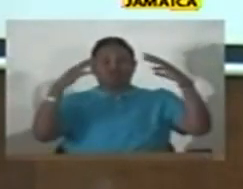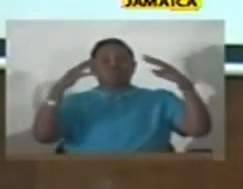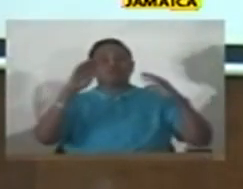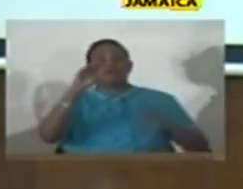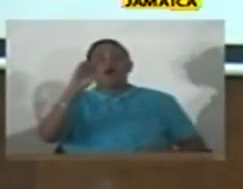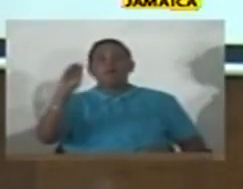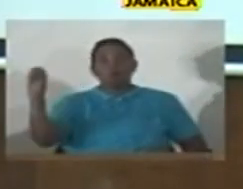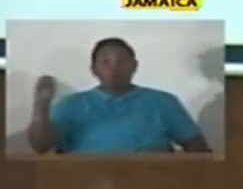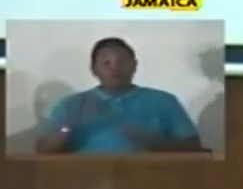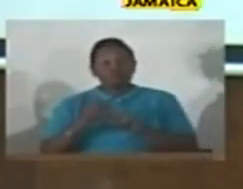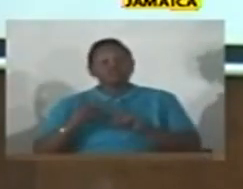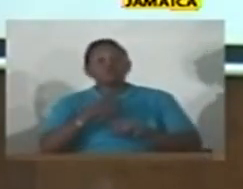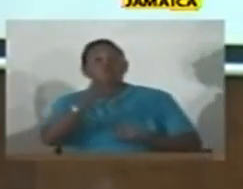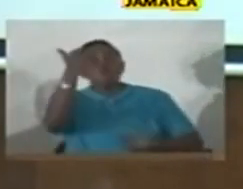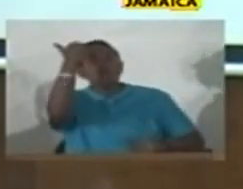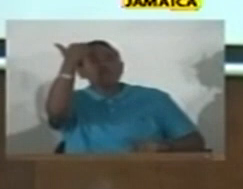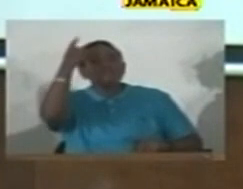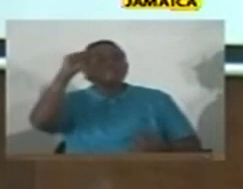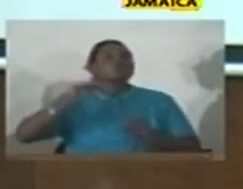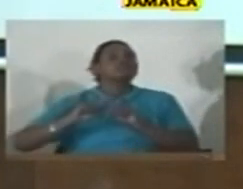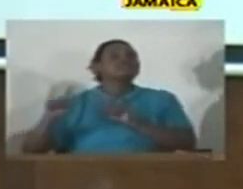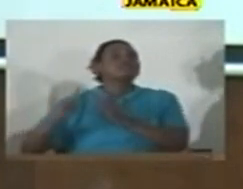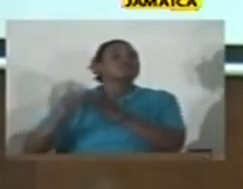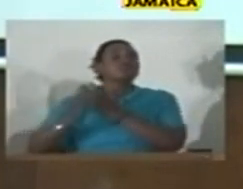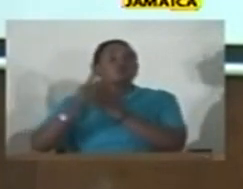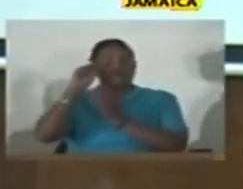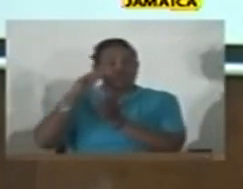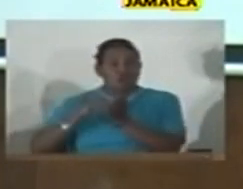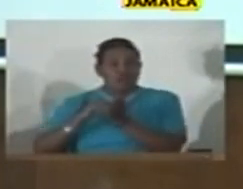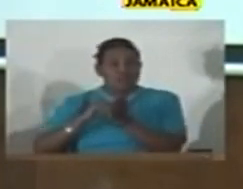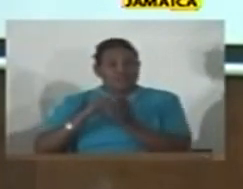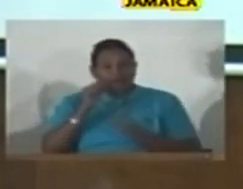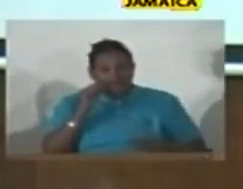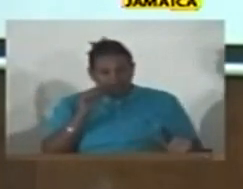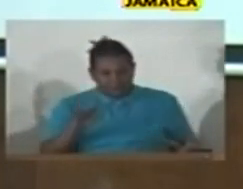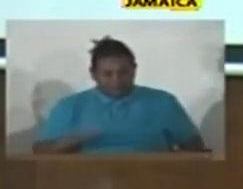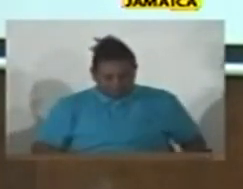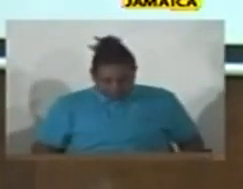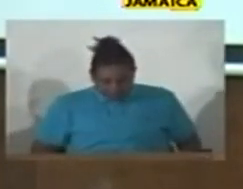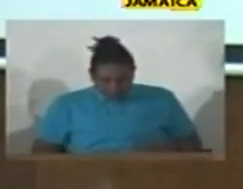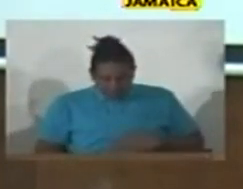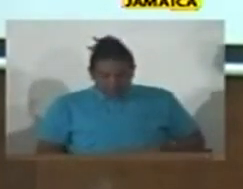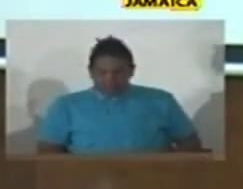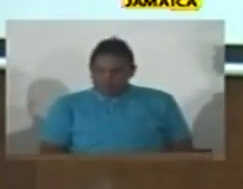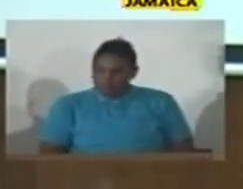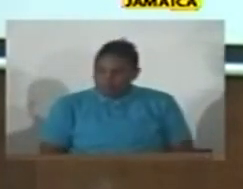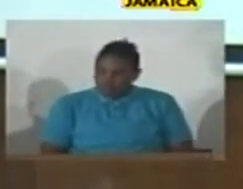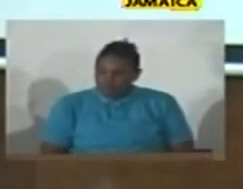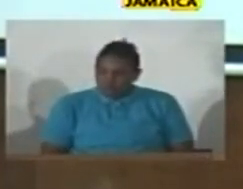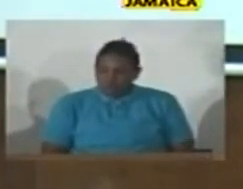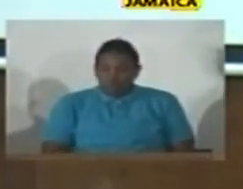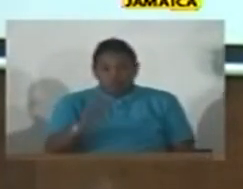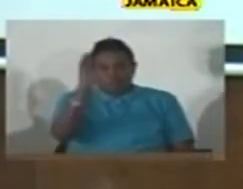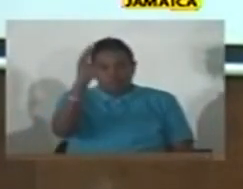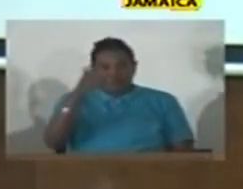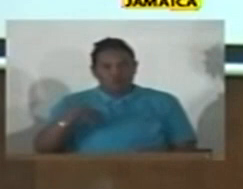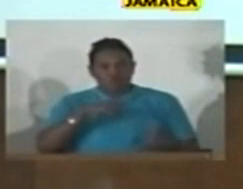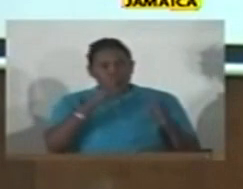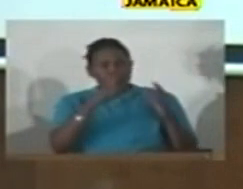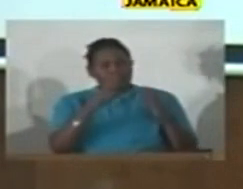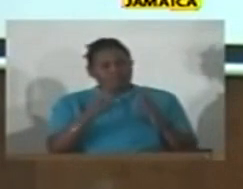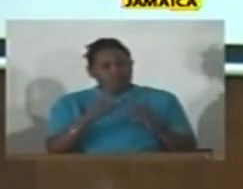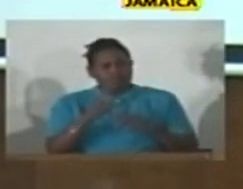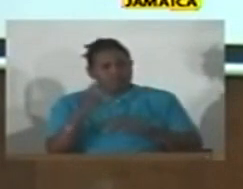program for cannabis. Mr. Speaker, there are genuine